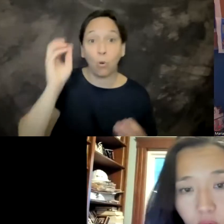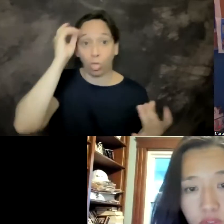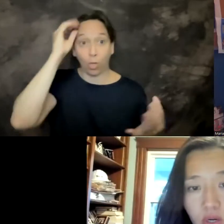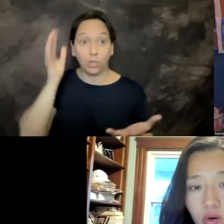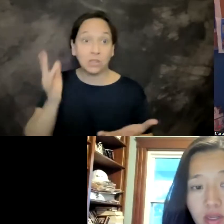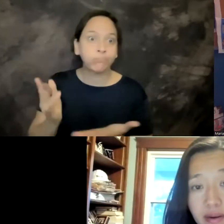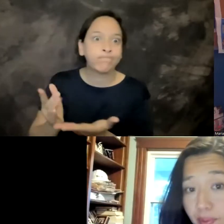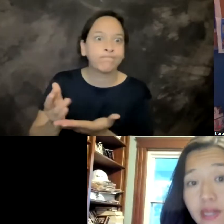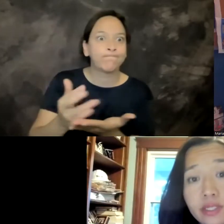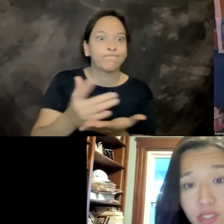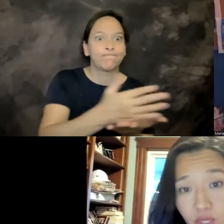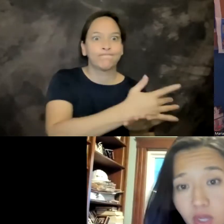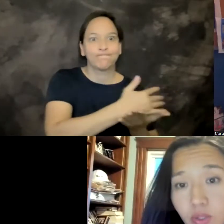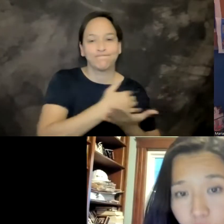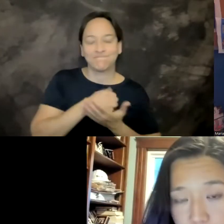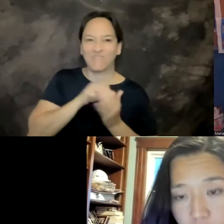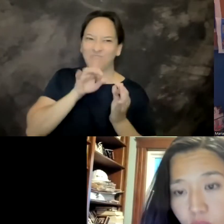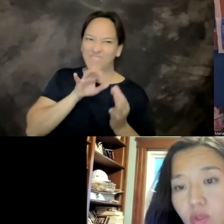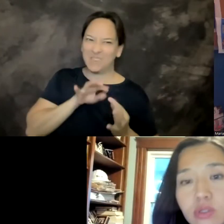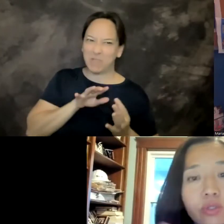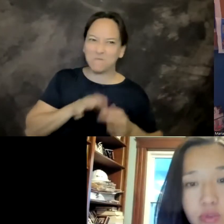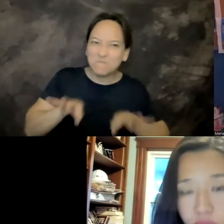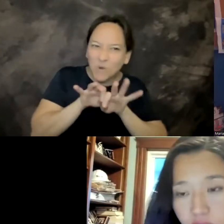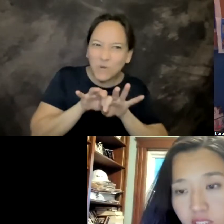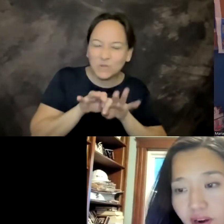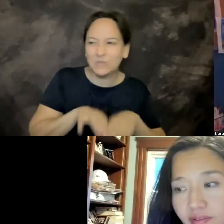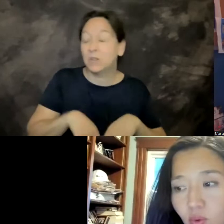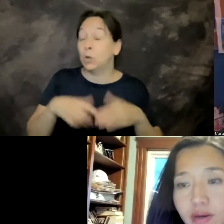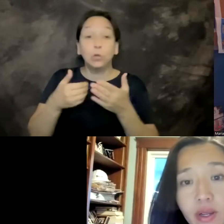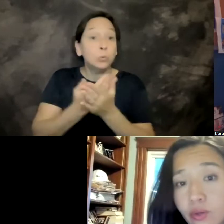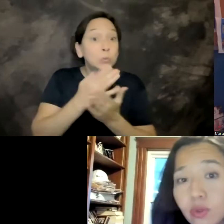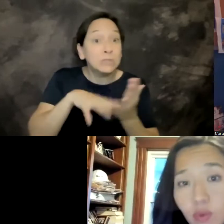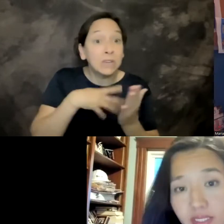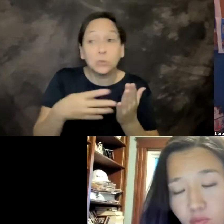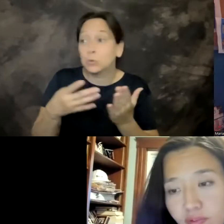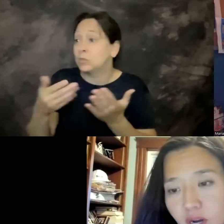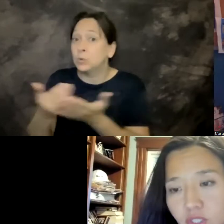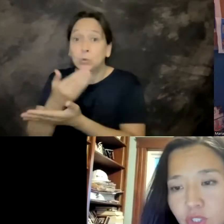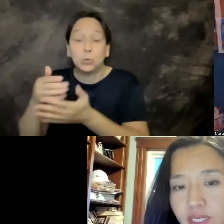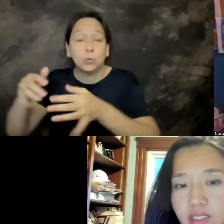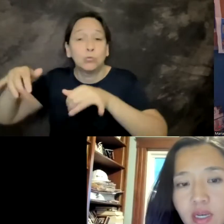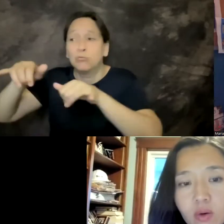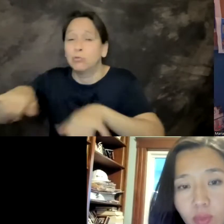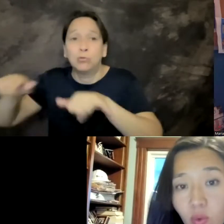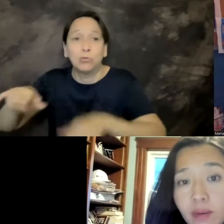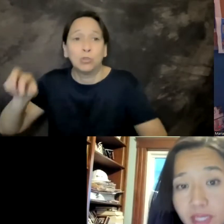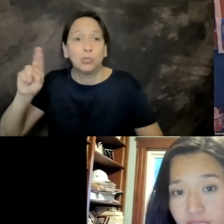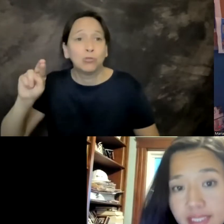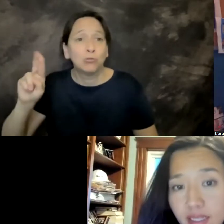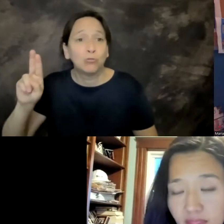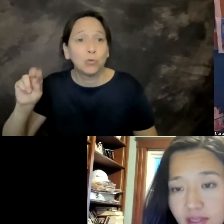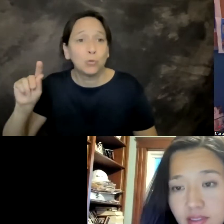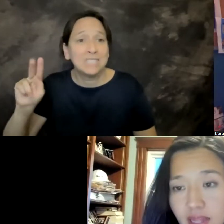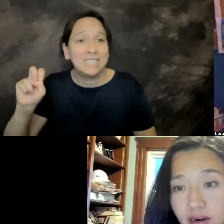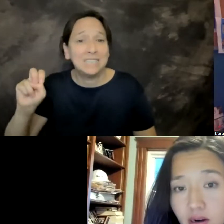we go. So because this is new schedules, new routines for everyone, new ways of moving on our streets, we want to be